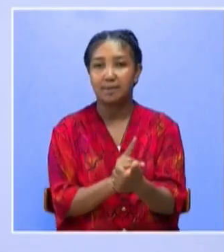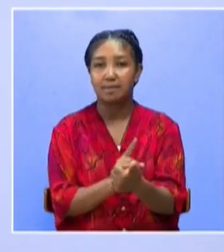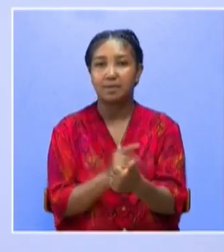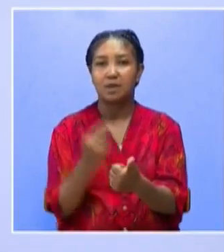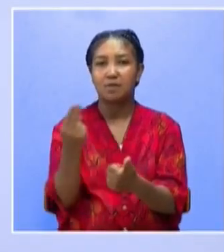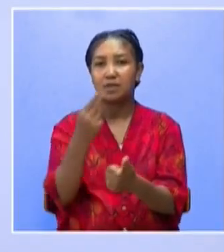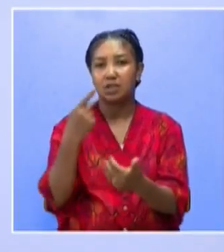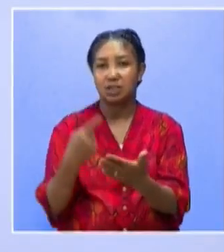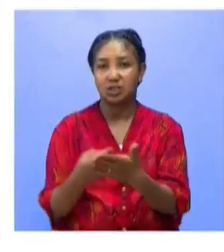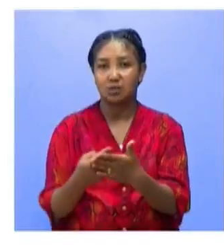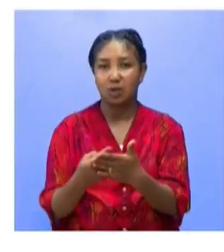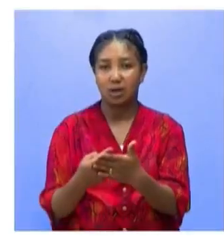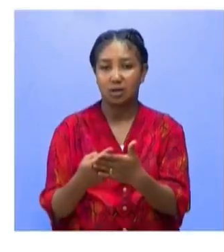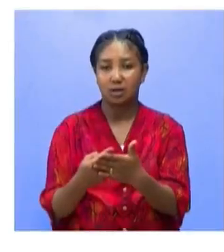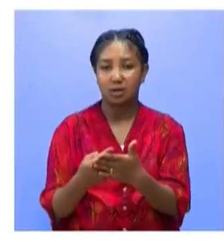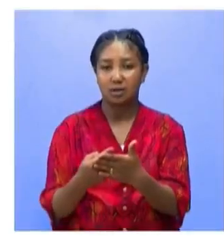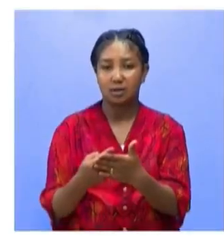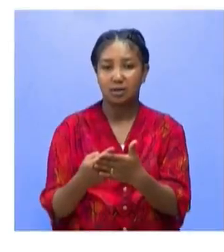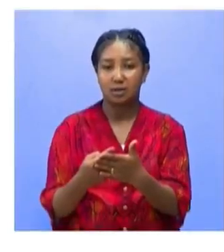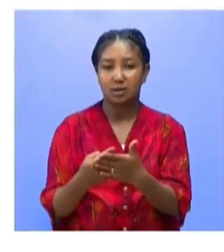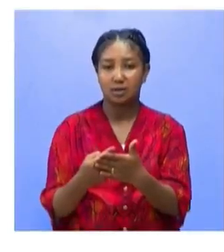of this one. This one is this functioning as what? The subject.